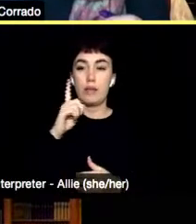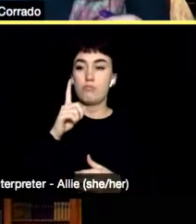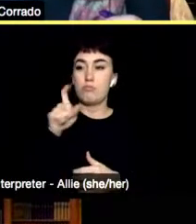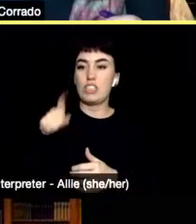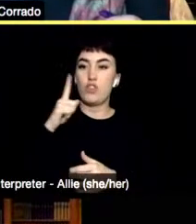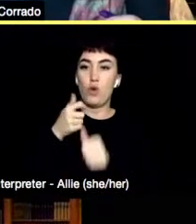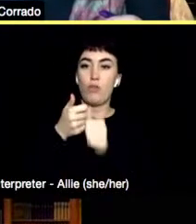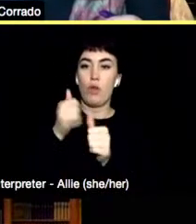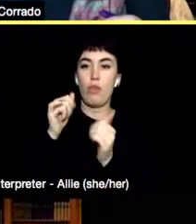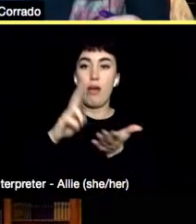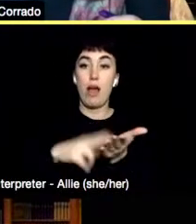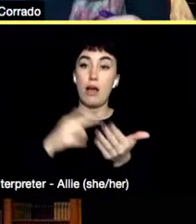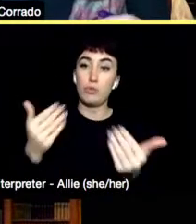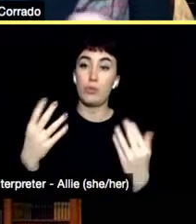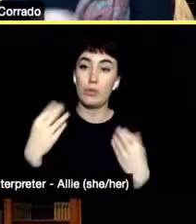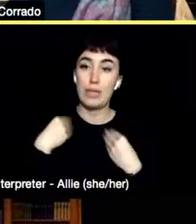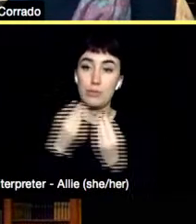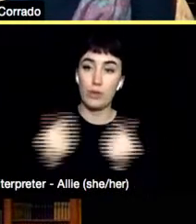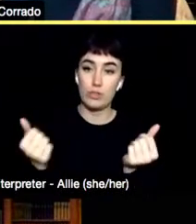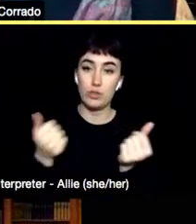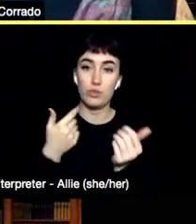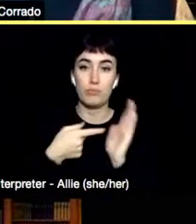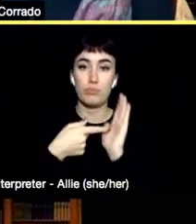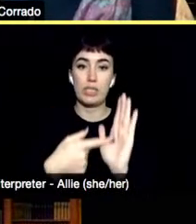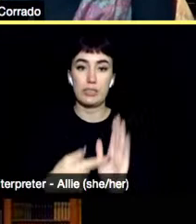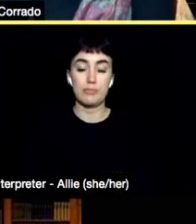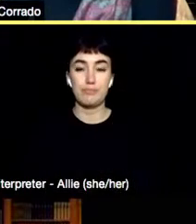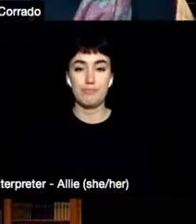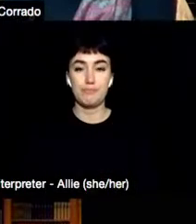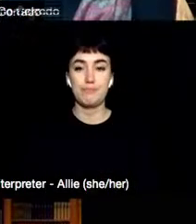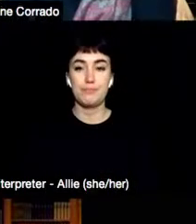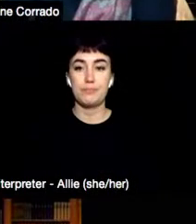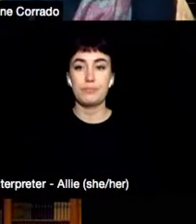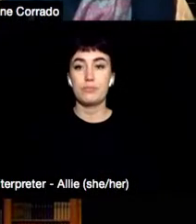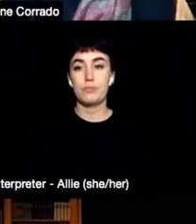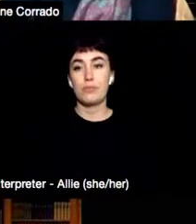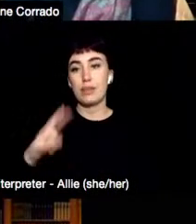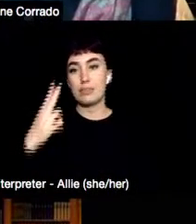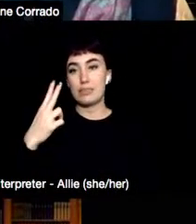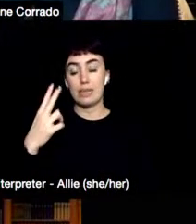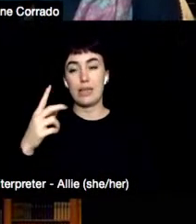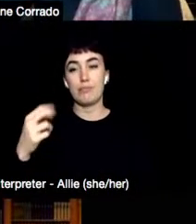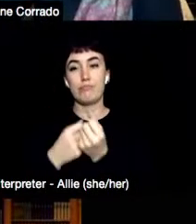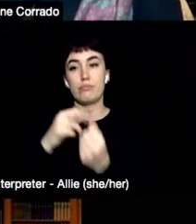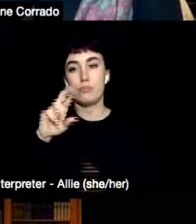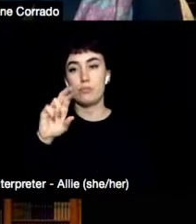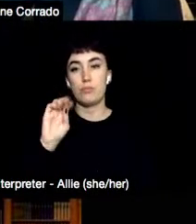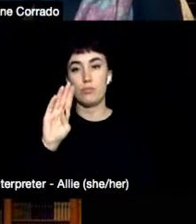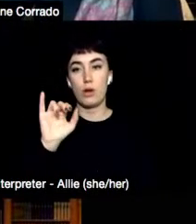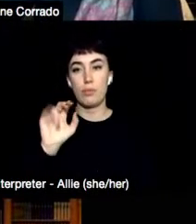I move that we adopt the resolution before us. Second, Robin.